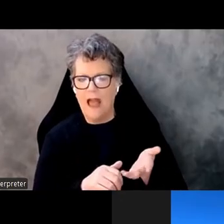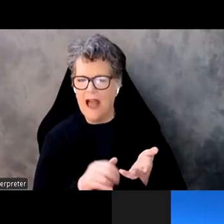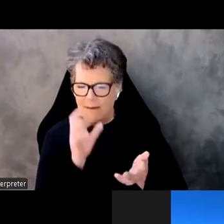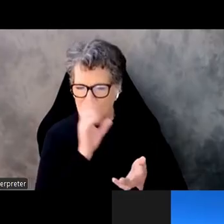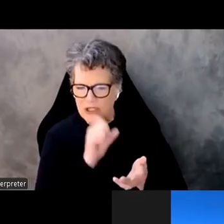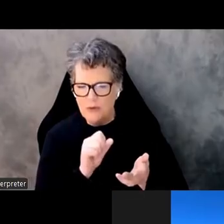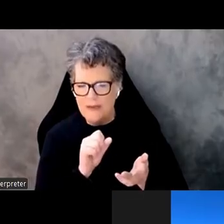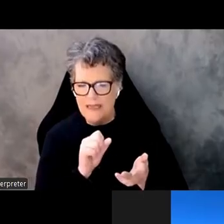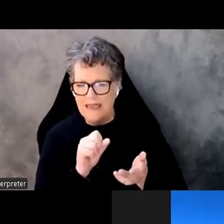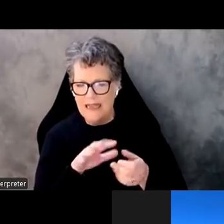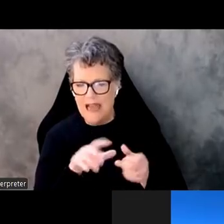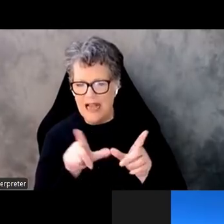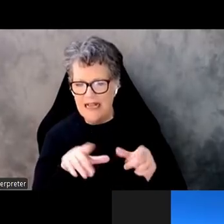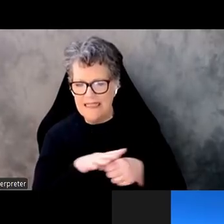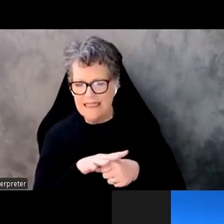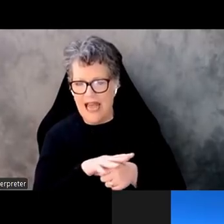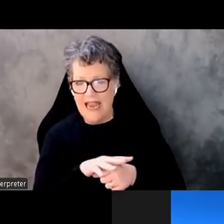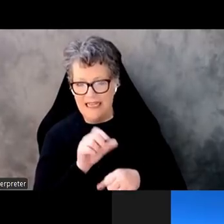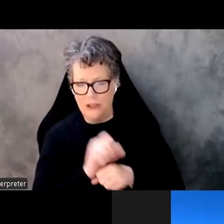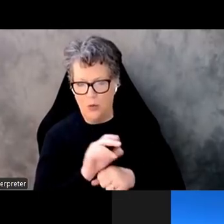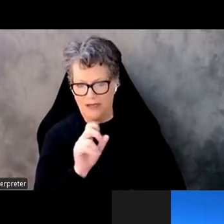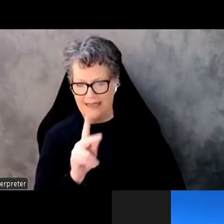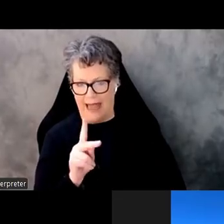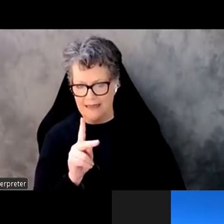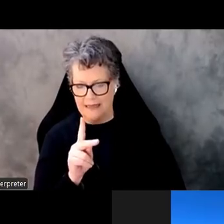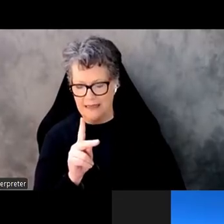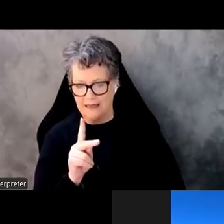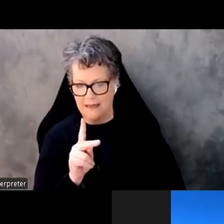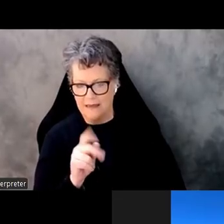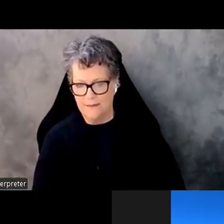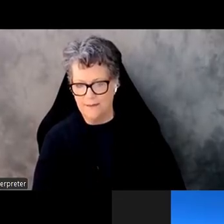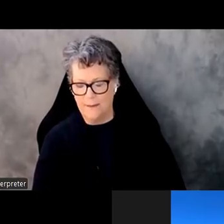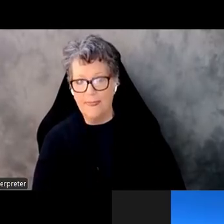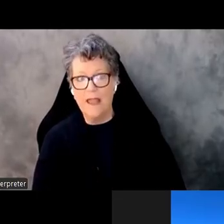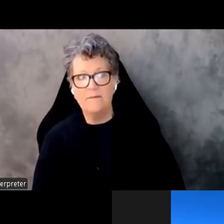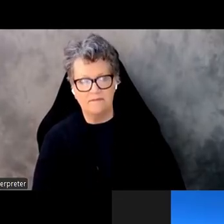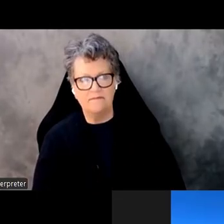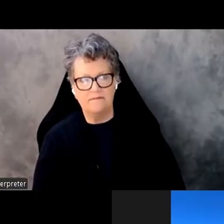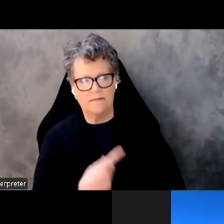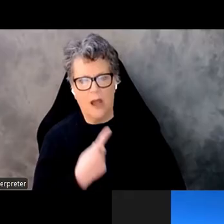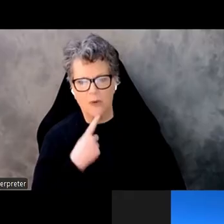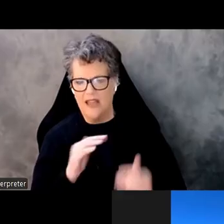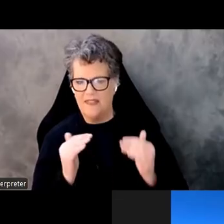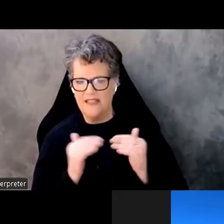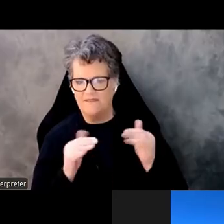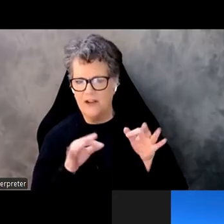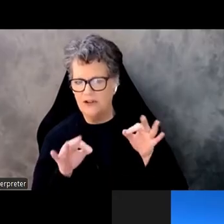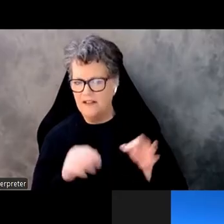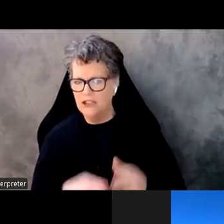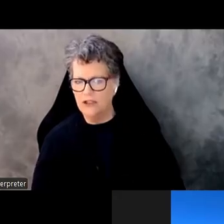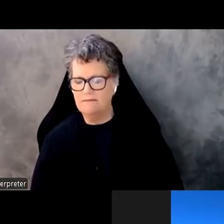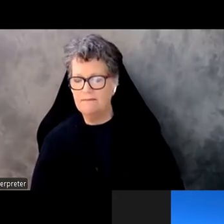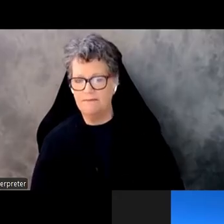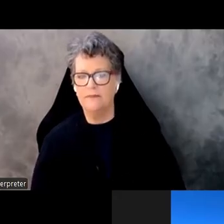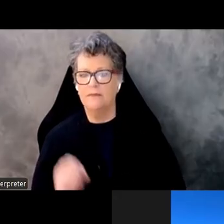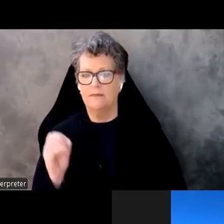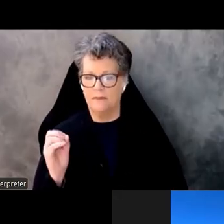a site is a work task. I would say that's a fair definition.